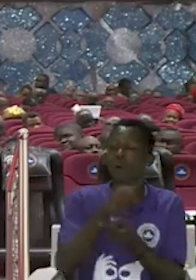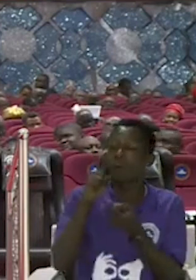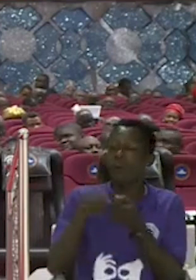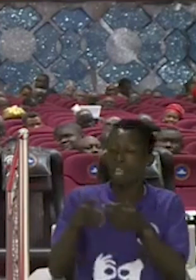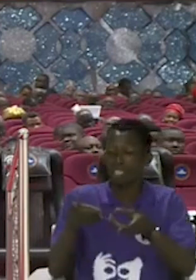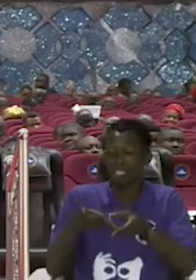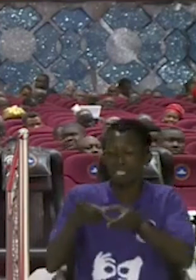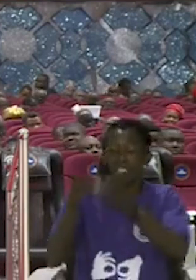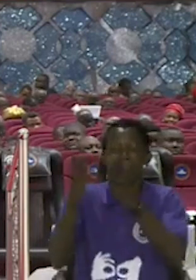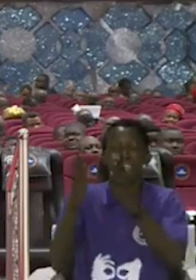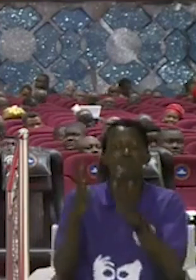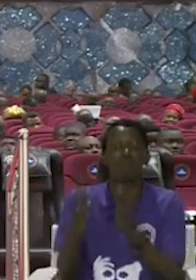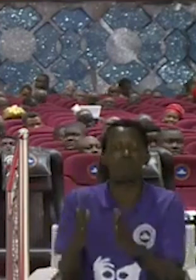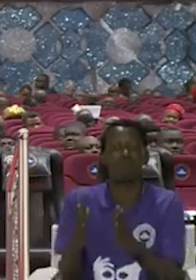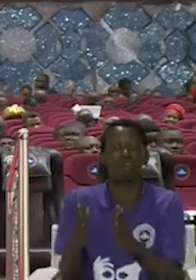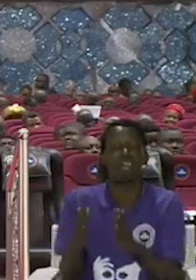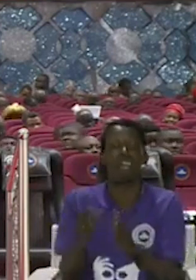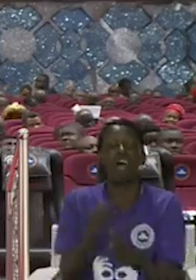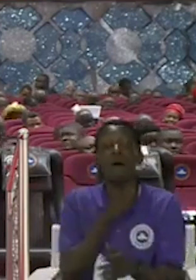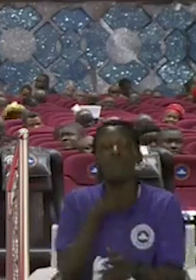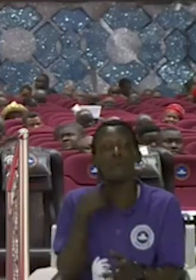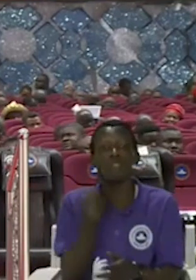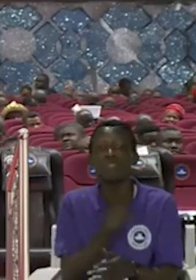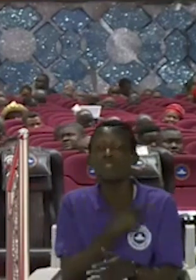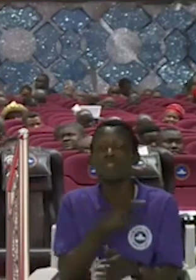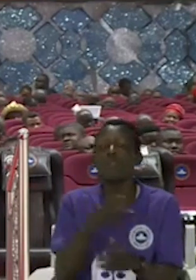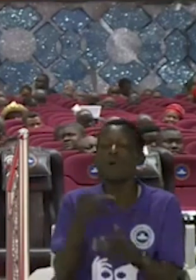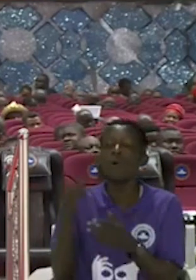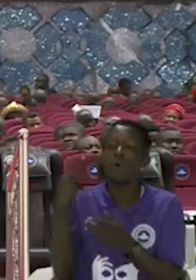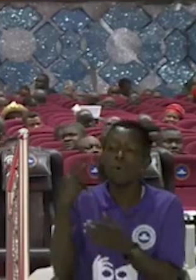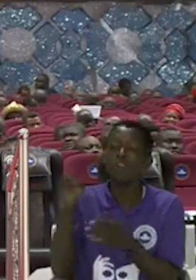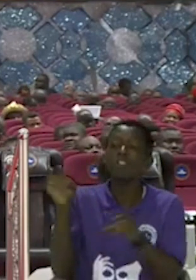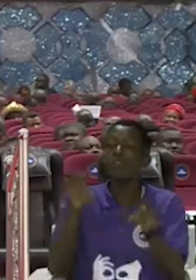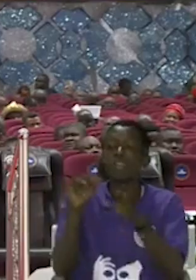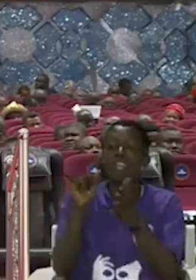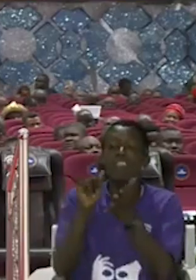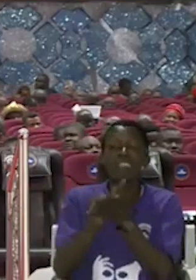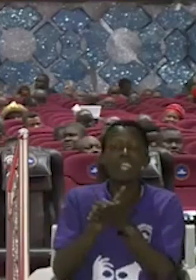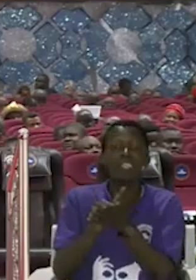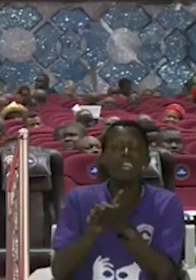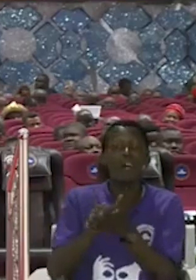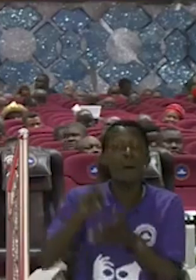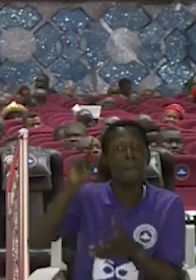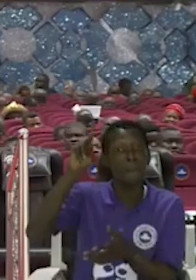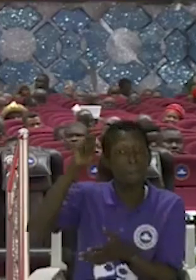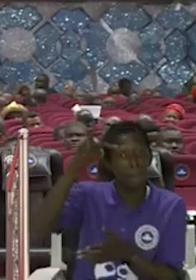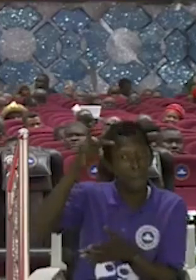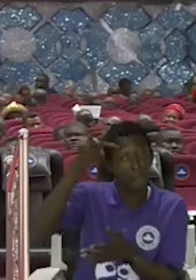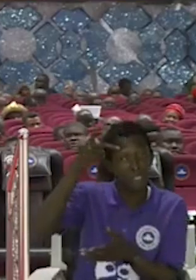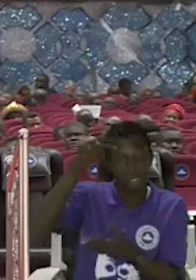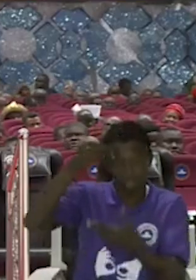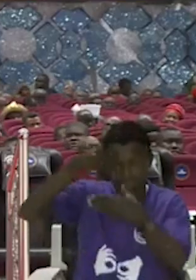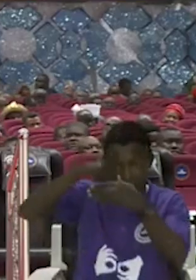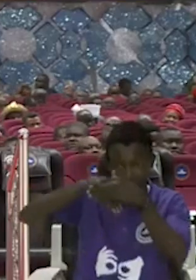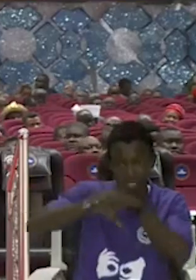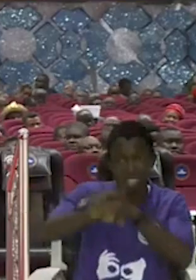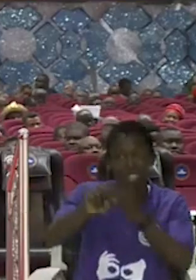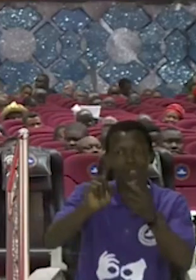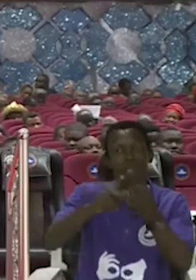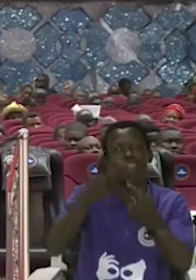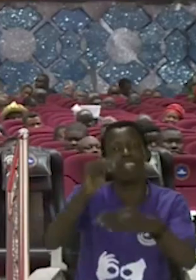the apostles were doing that, that politics, first of all, entered into the church.